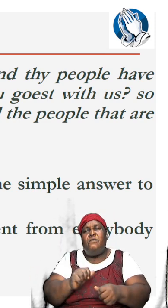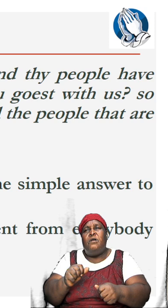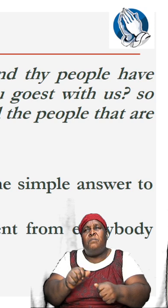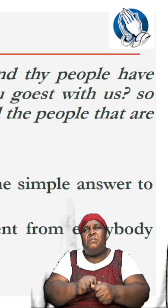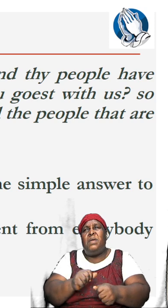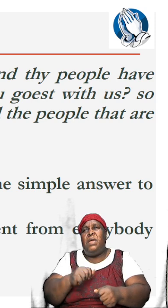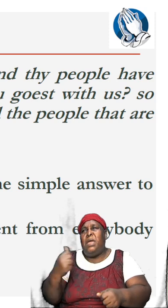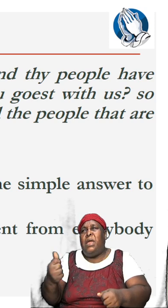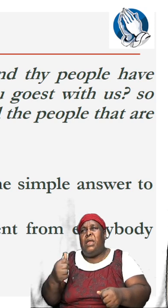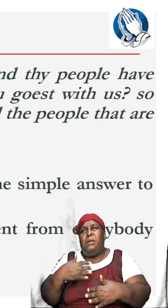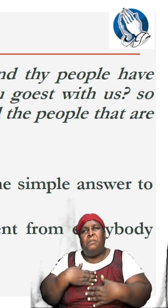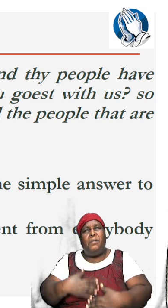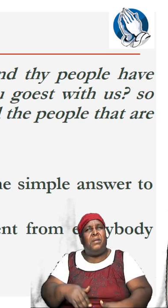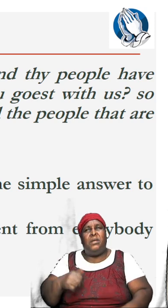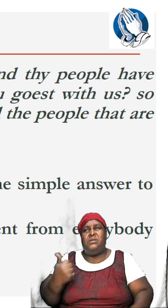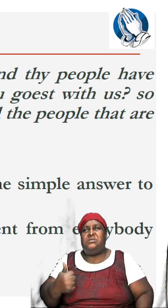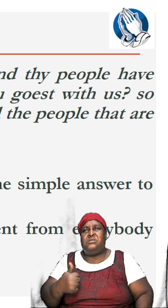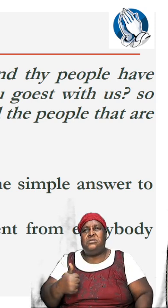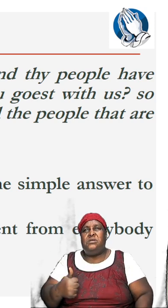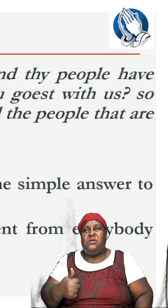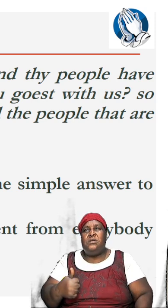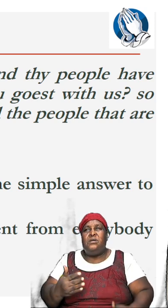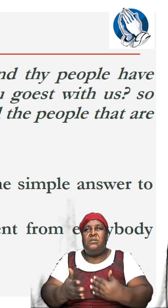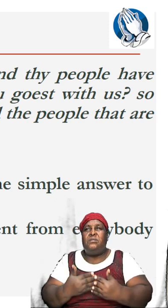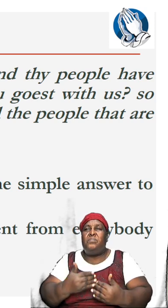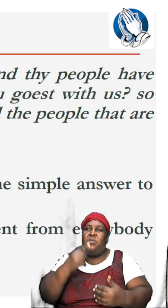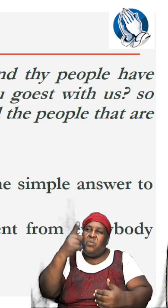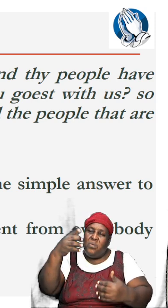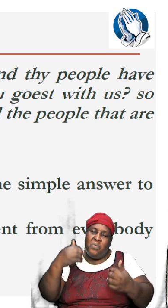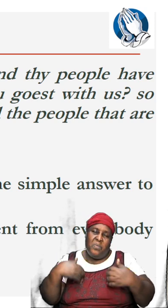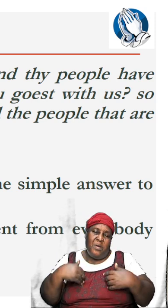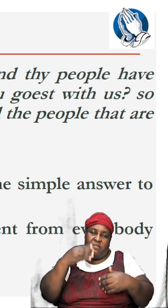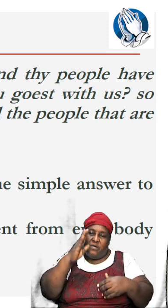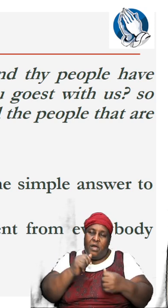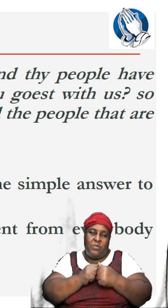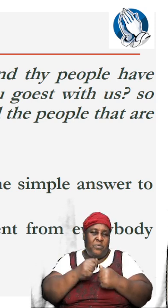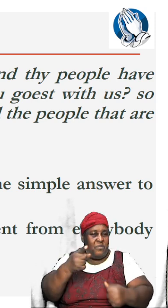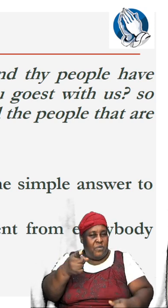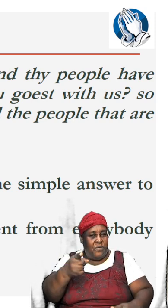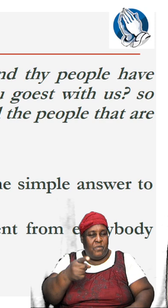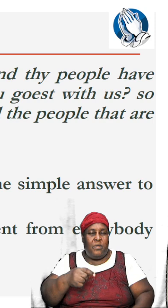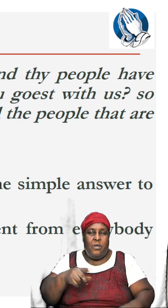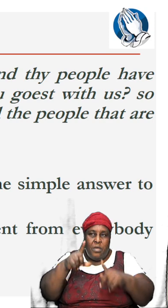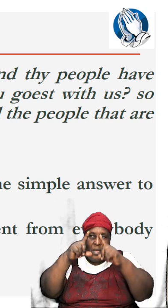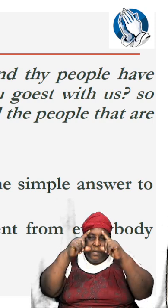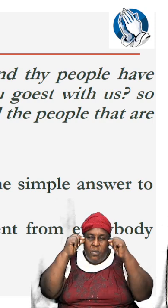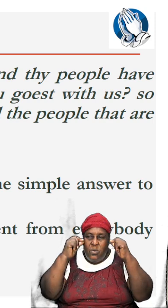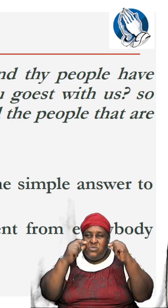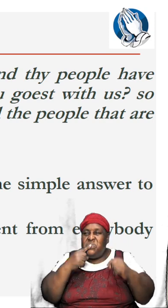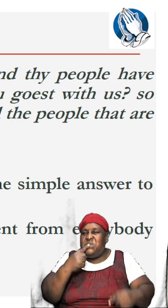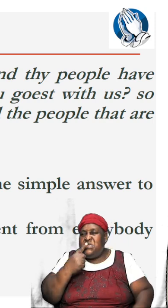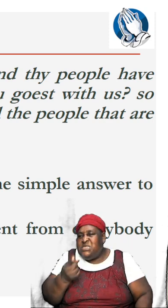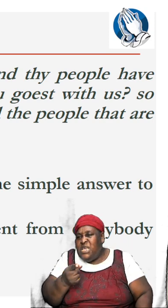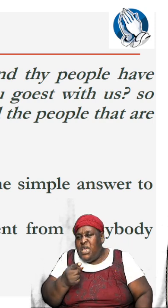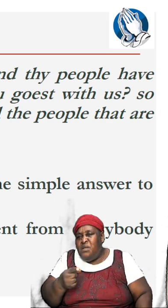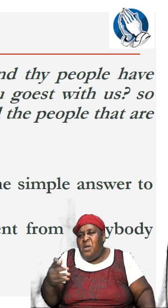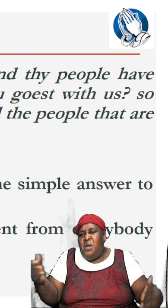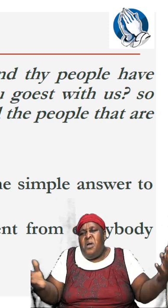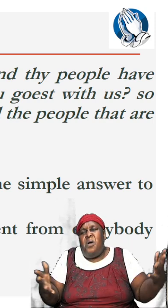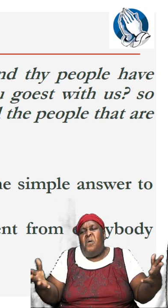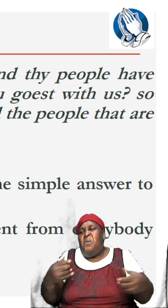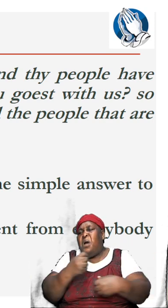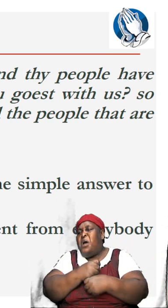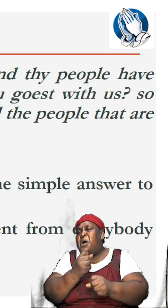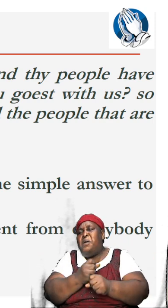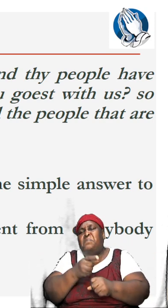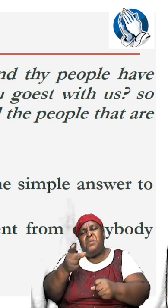And the simple answer is that you have God with you. Moses was saying that, what will make us different